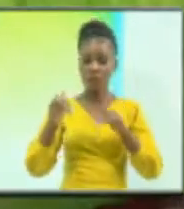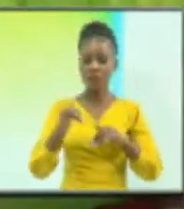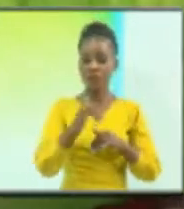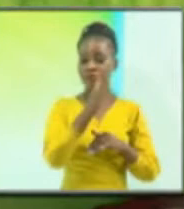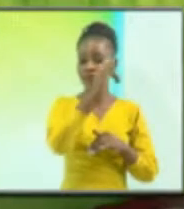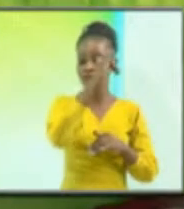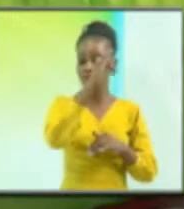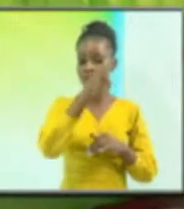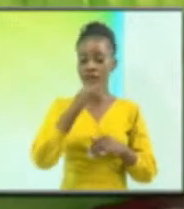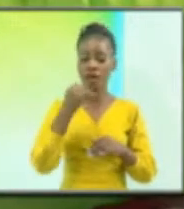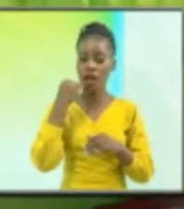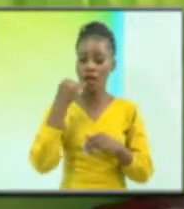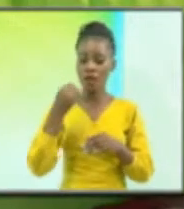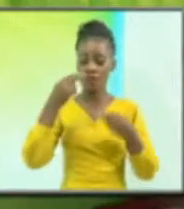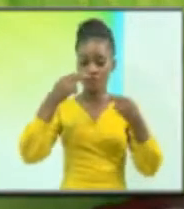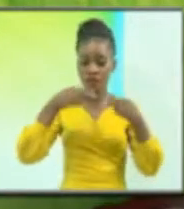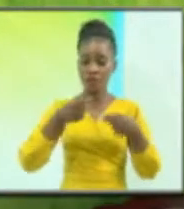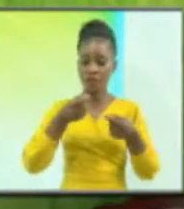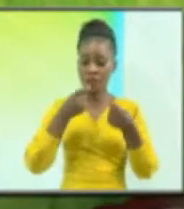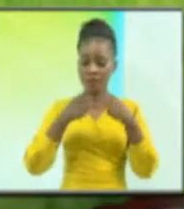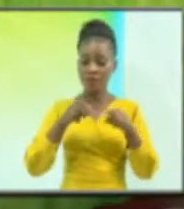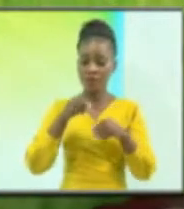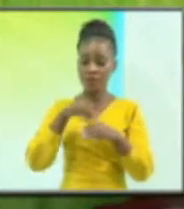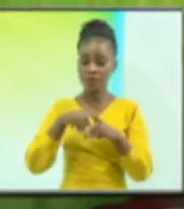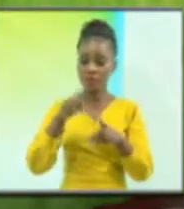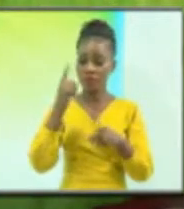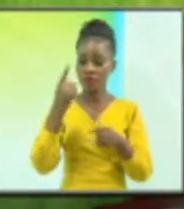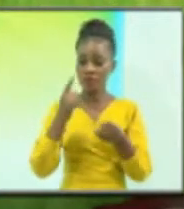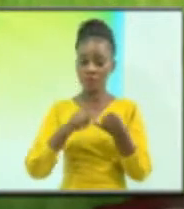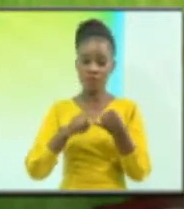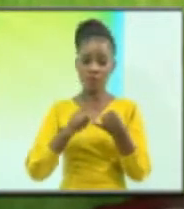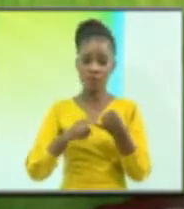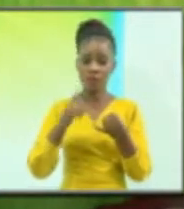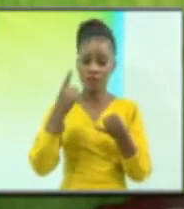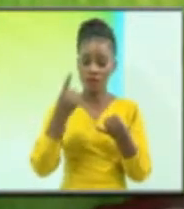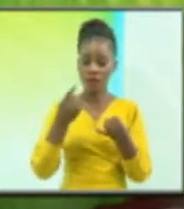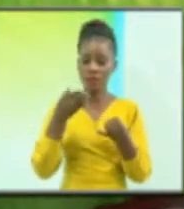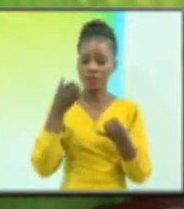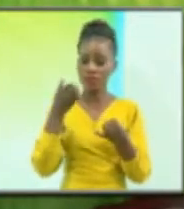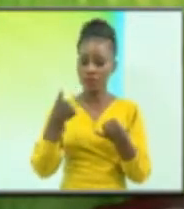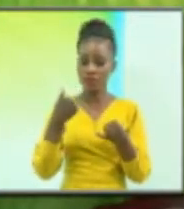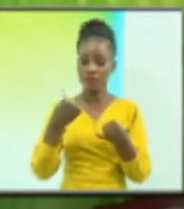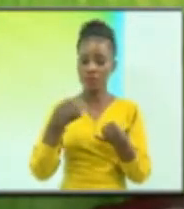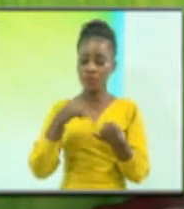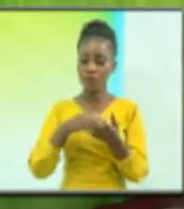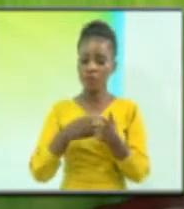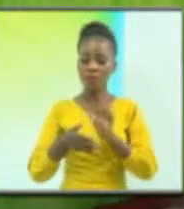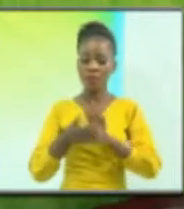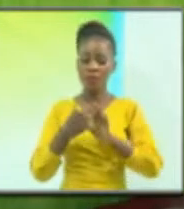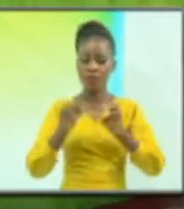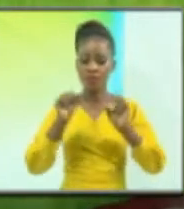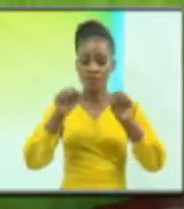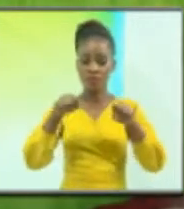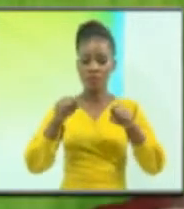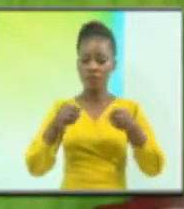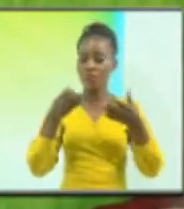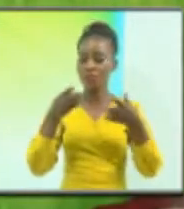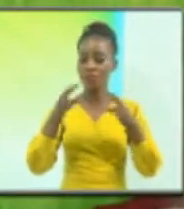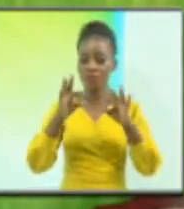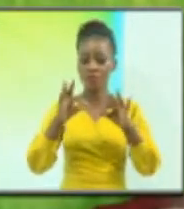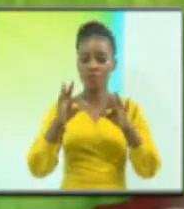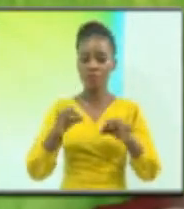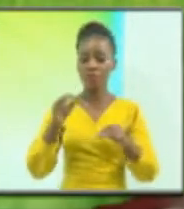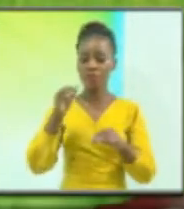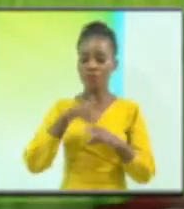use of herbal medicine in Uganda, because it is reliable, it is easily accessed. These are things that are within